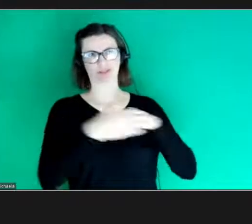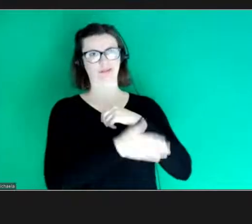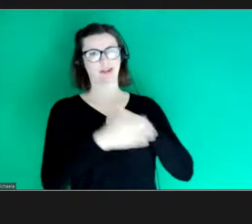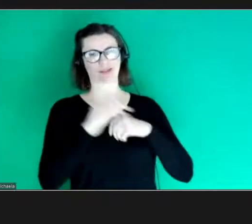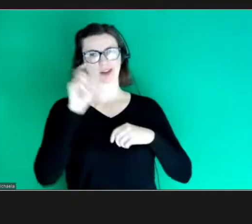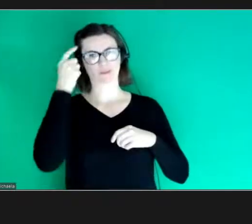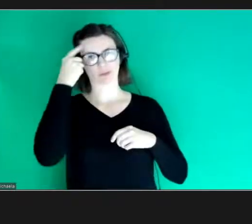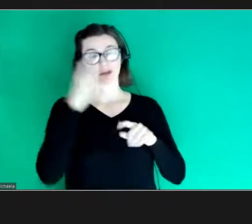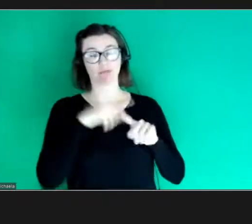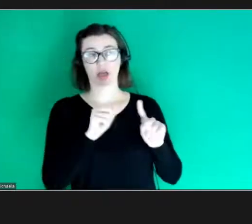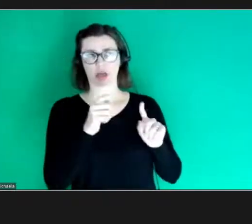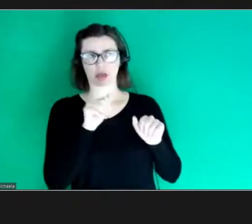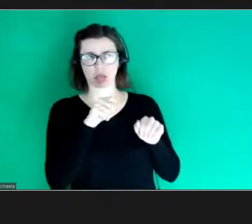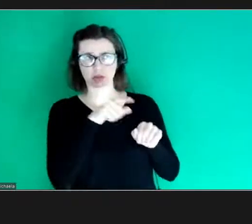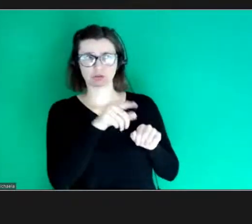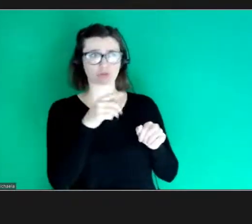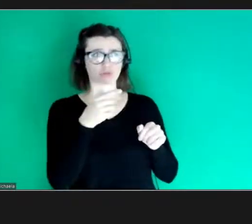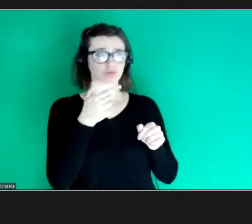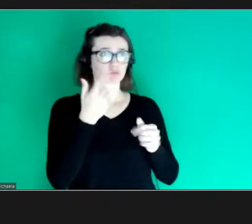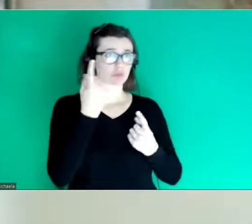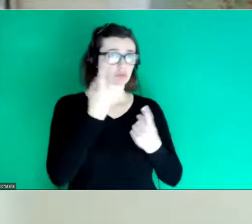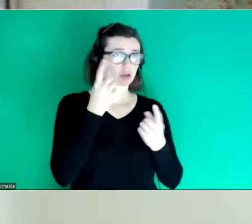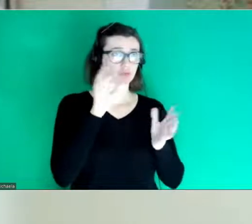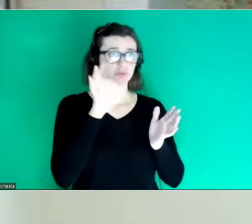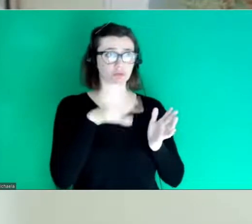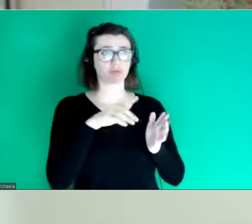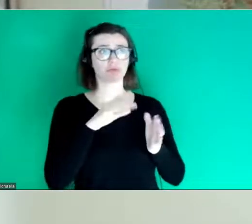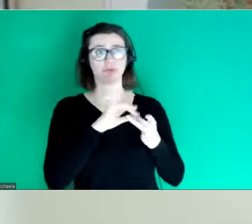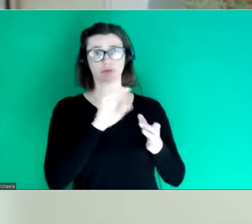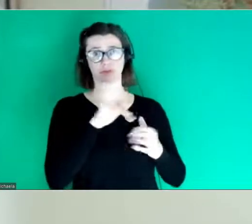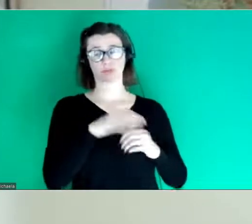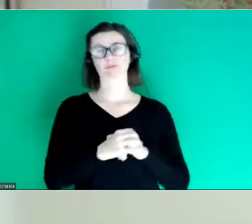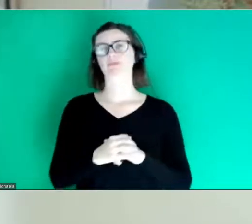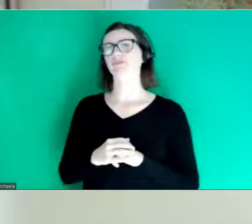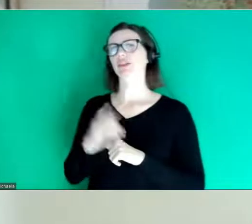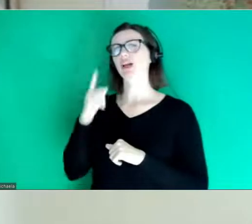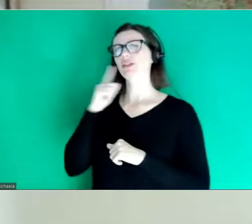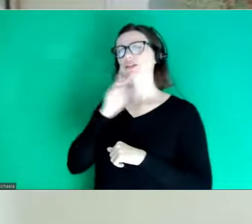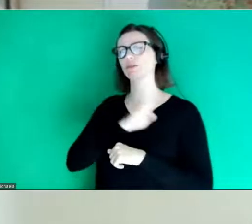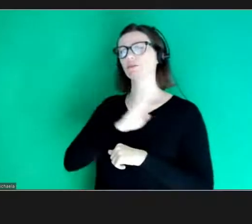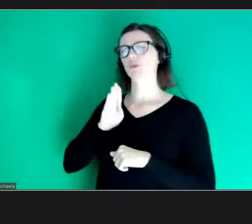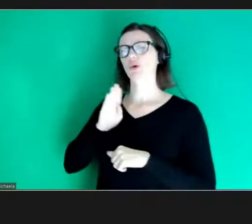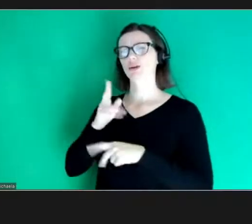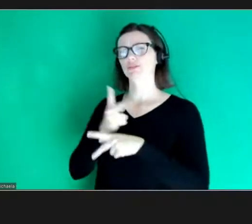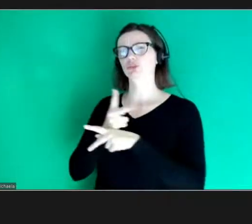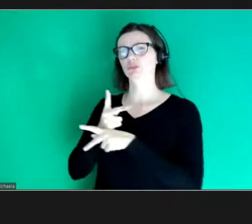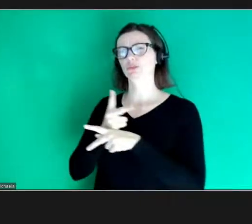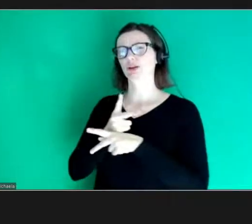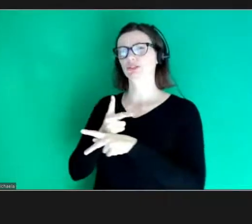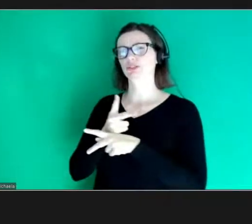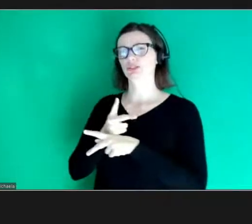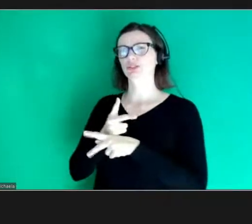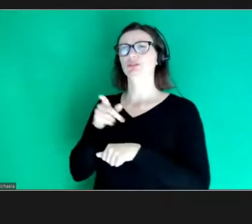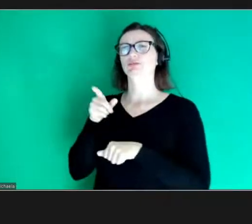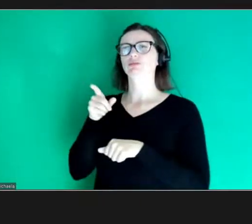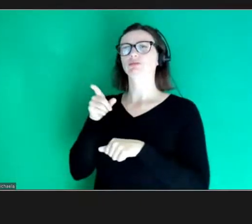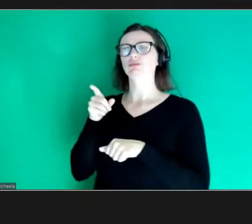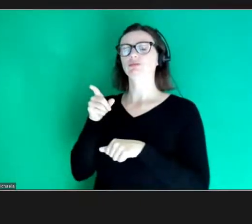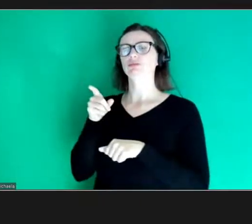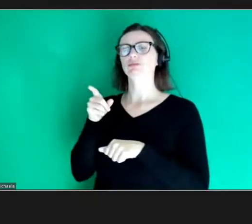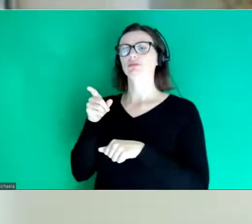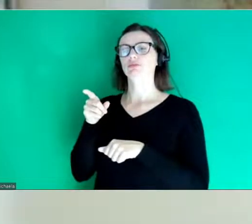where those discussions might be. Well, I think the Board of Supervisors slowed down the time,